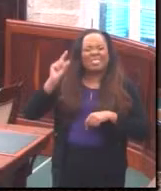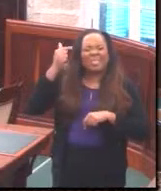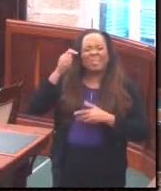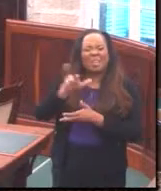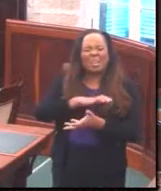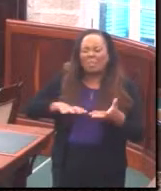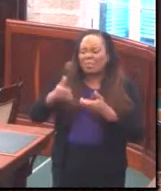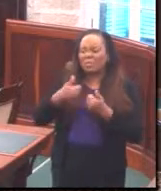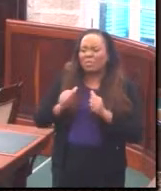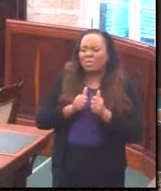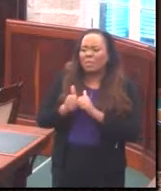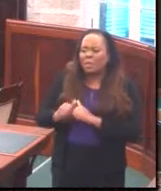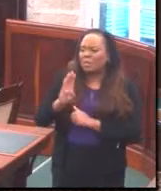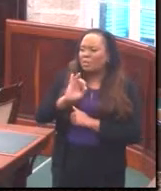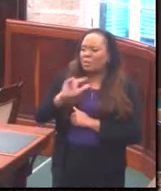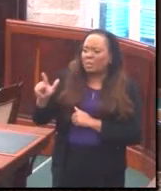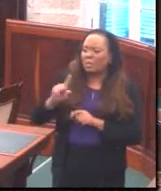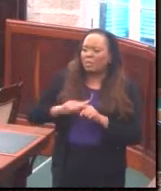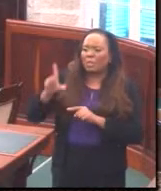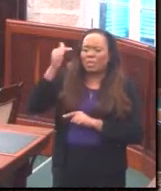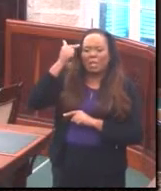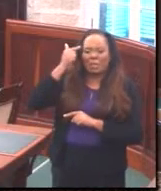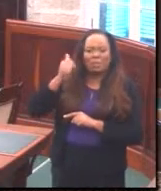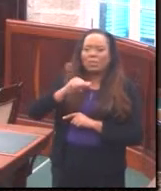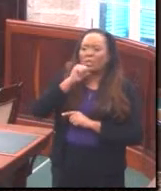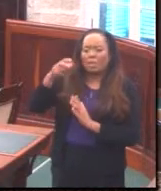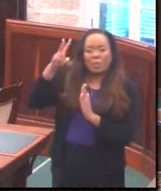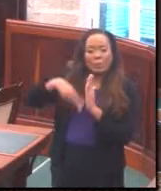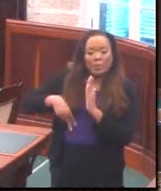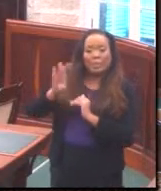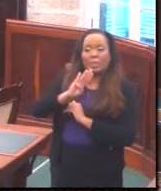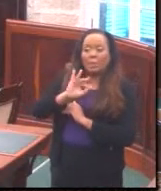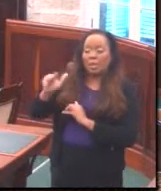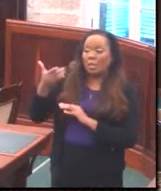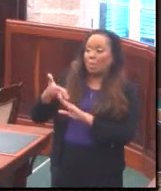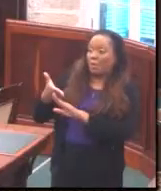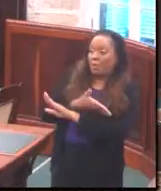a bill that they had not read. Clearly, they had not read it.